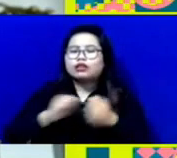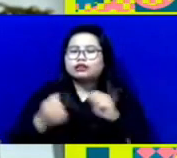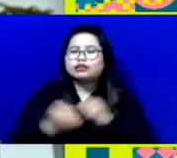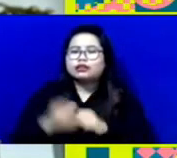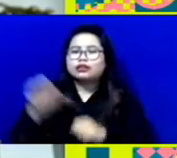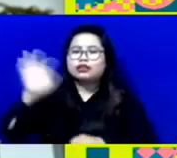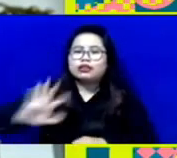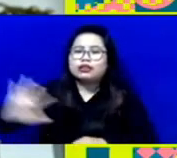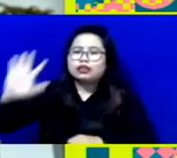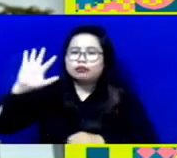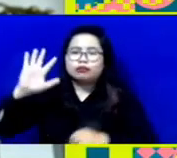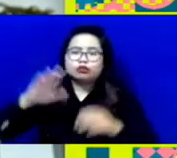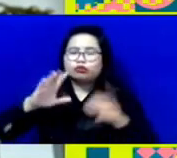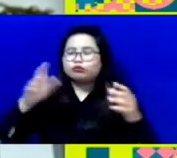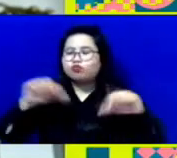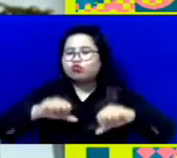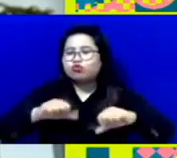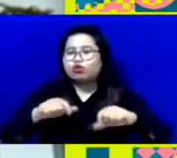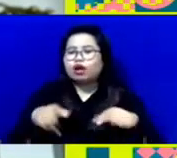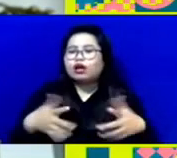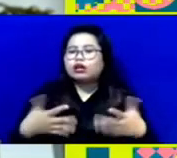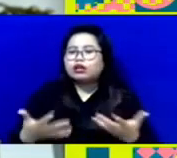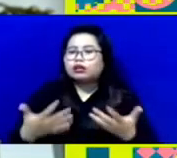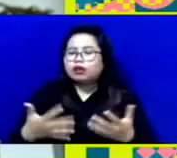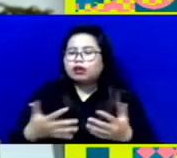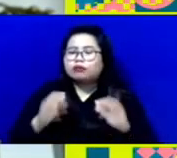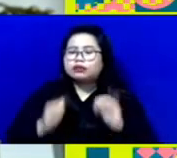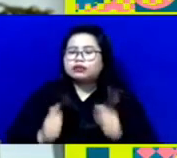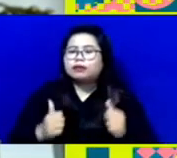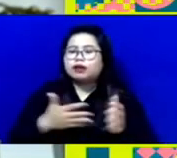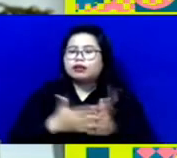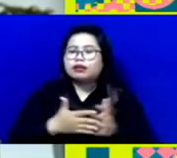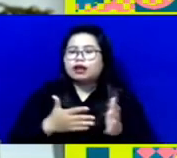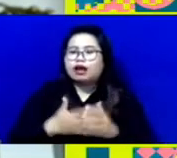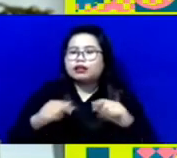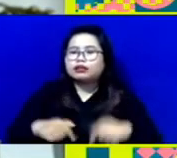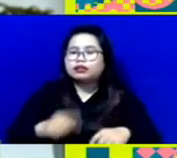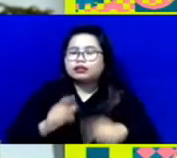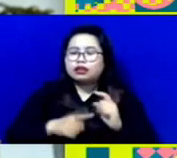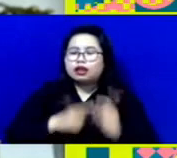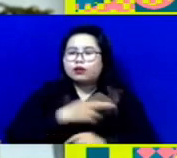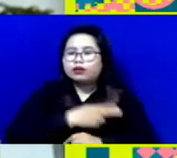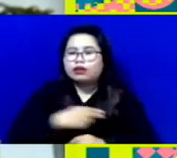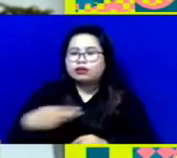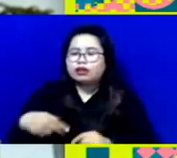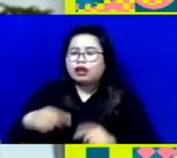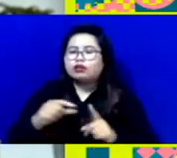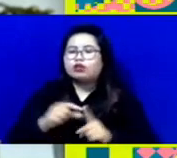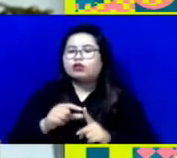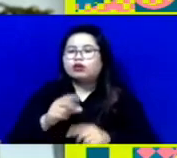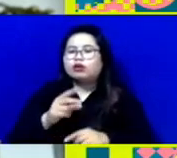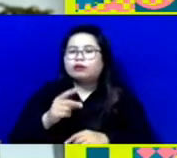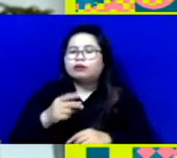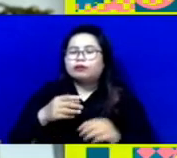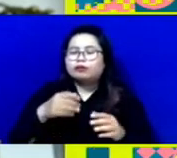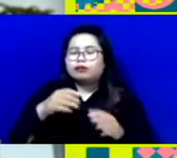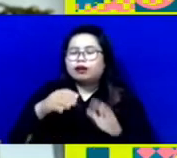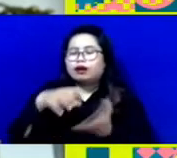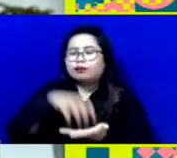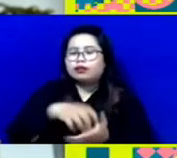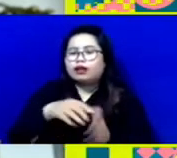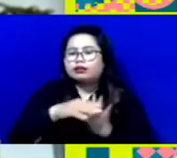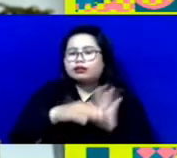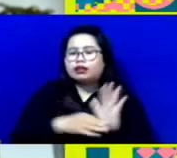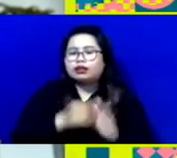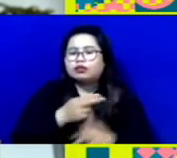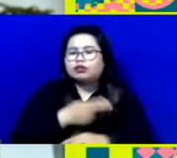prepare for these challenges, Indonesia's G20 presidency has come up with 3 priority issues to address, namely,